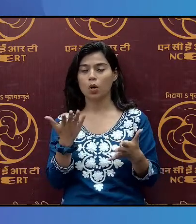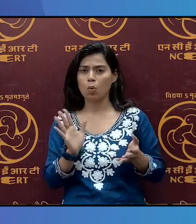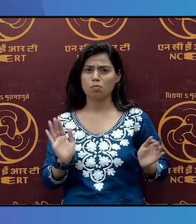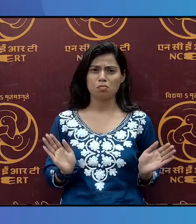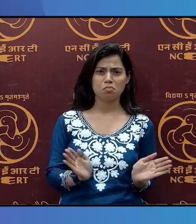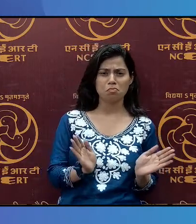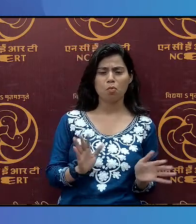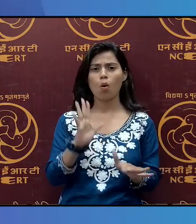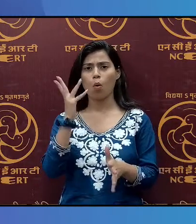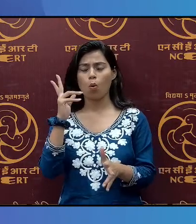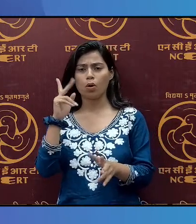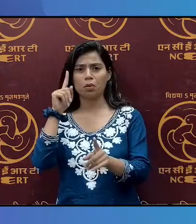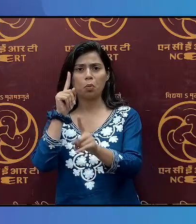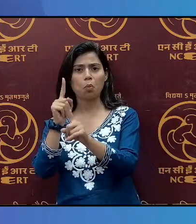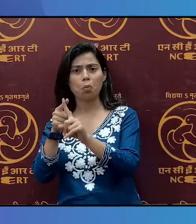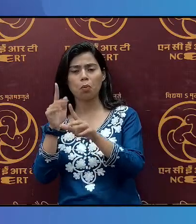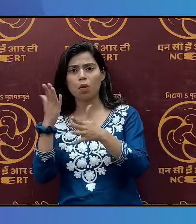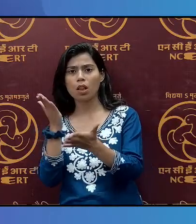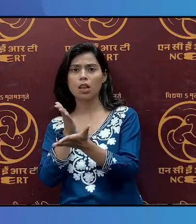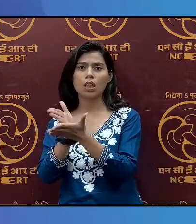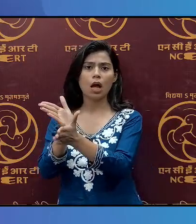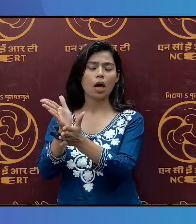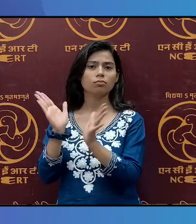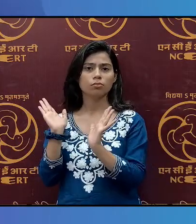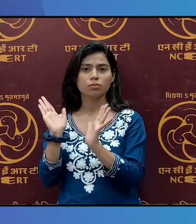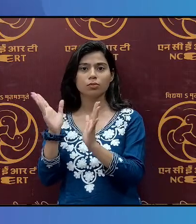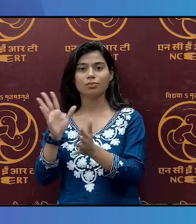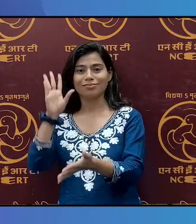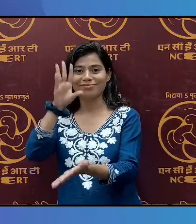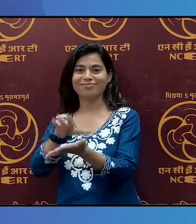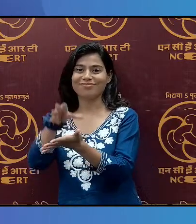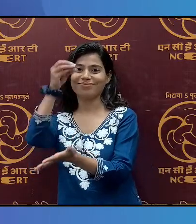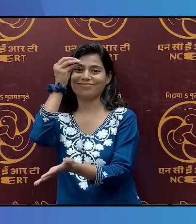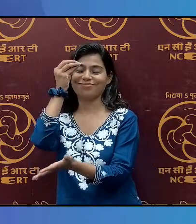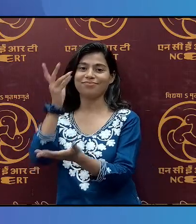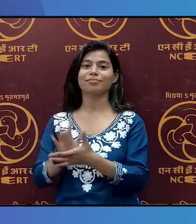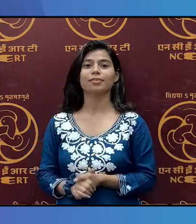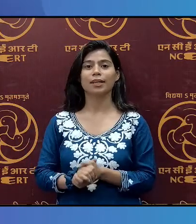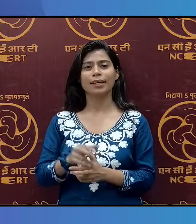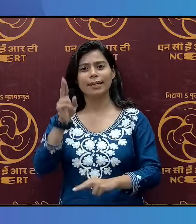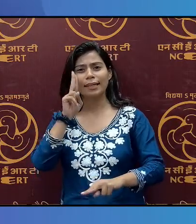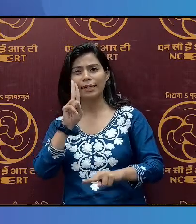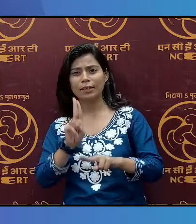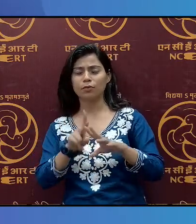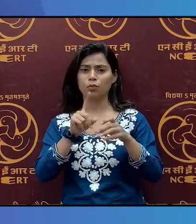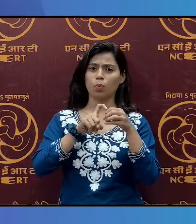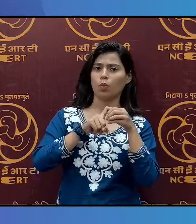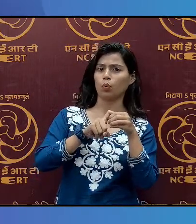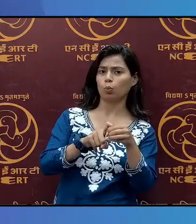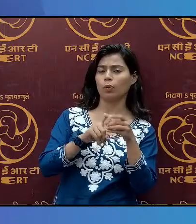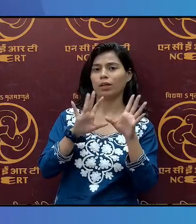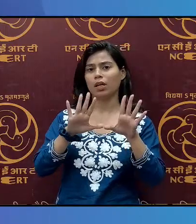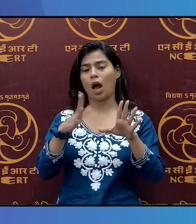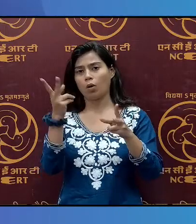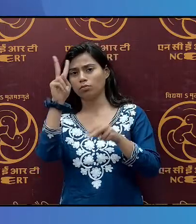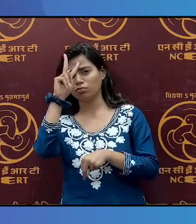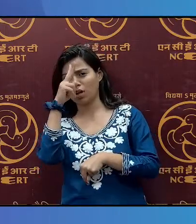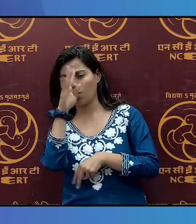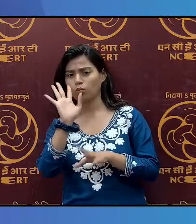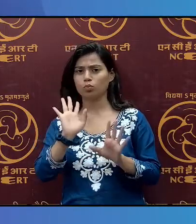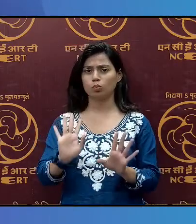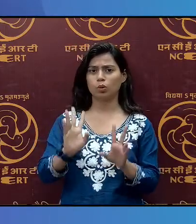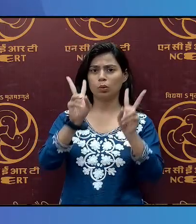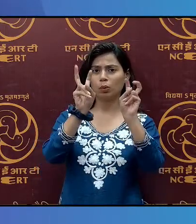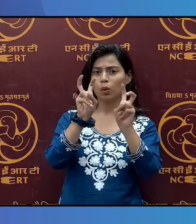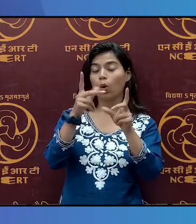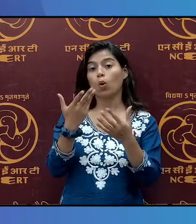motivation and goals the direction of learning. So, if you have any queries and doubt regarding this topic or you